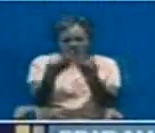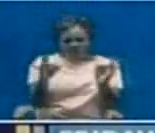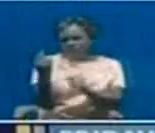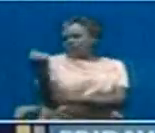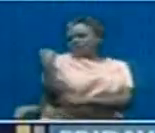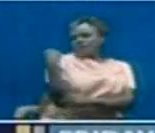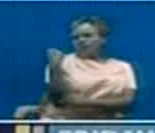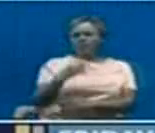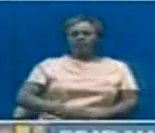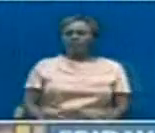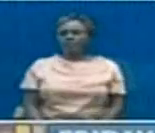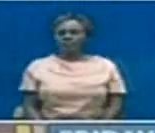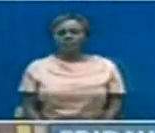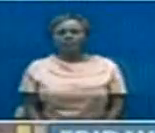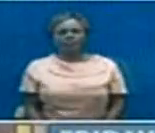liberated.